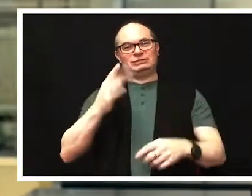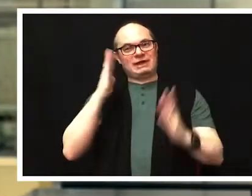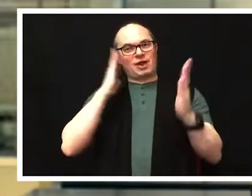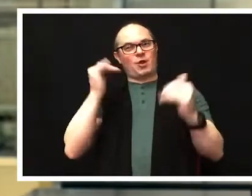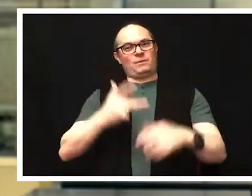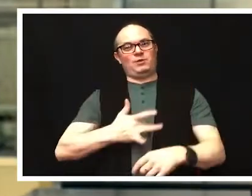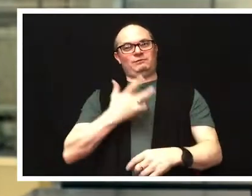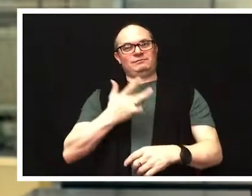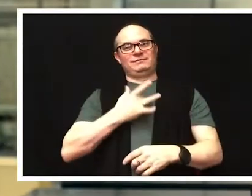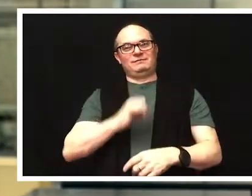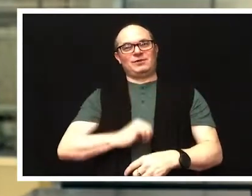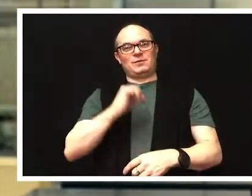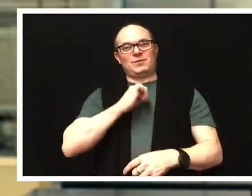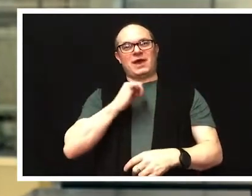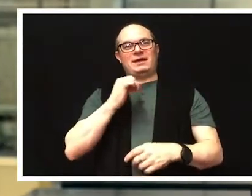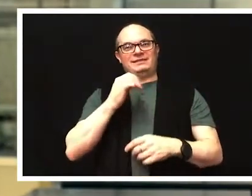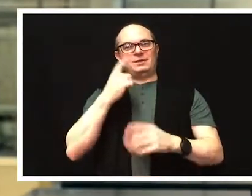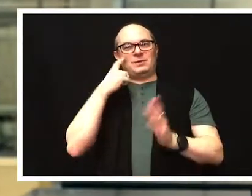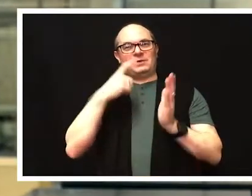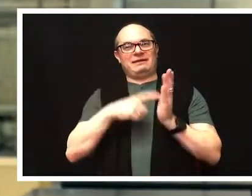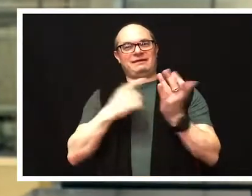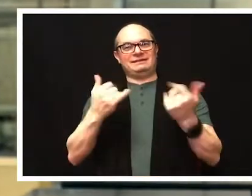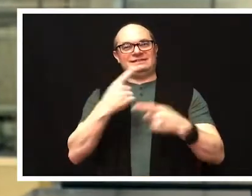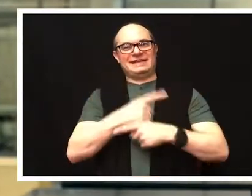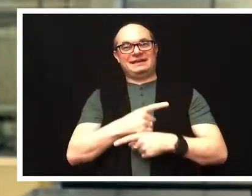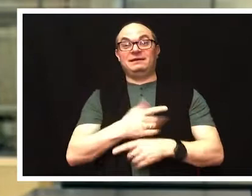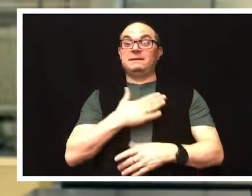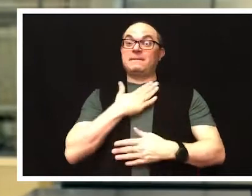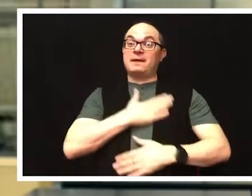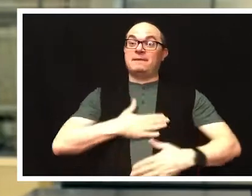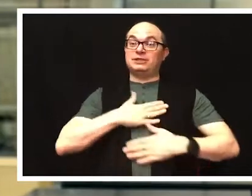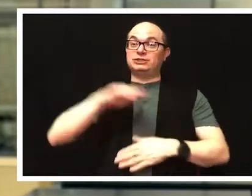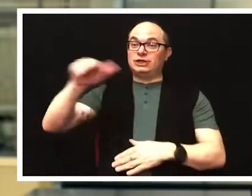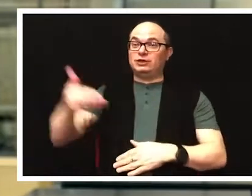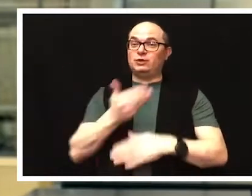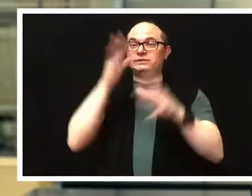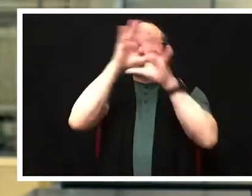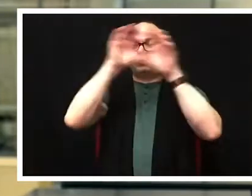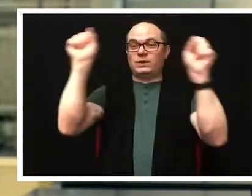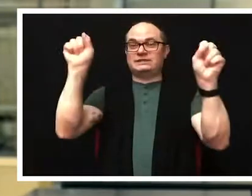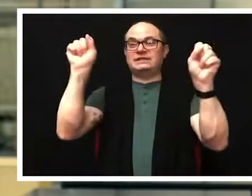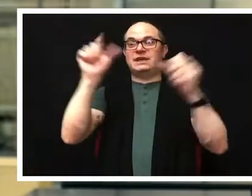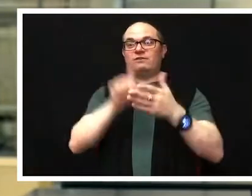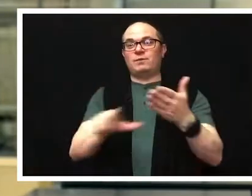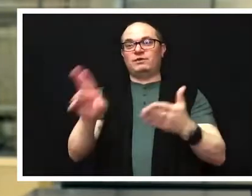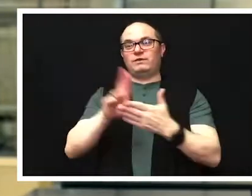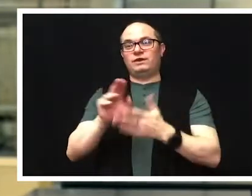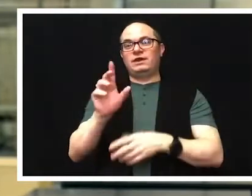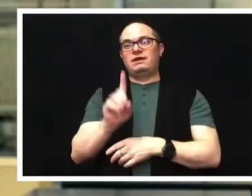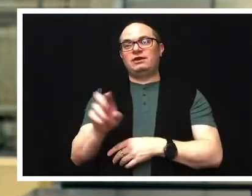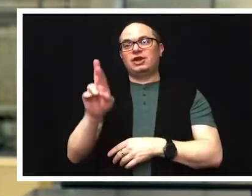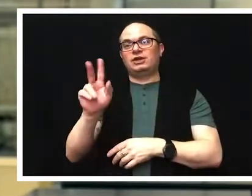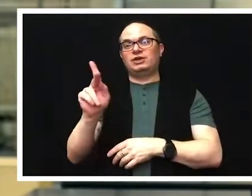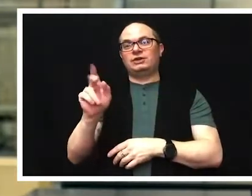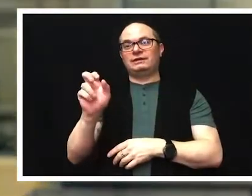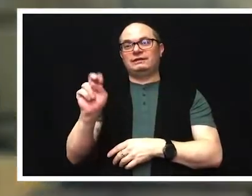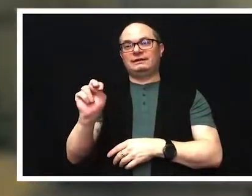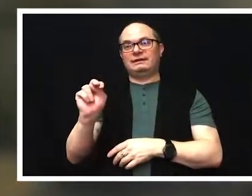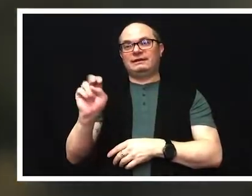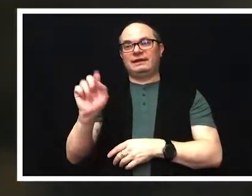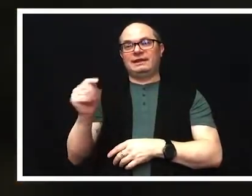for all of you this day. It is now my pleasure to introduce the president of Lamar University, Dr. Kenneth